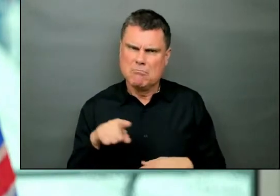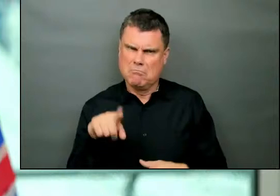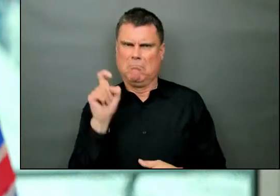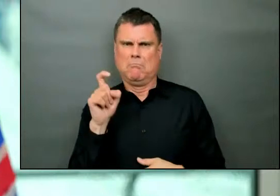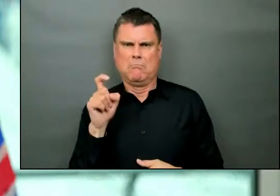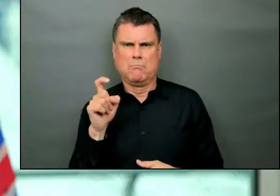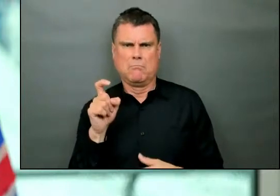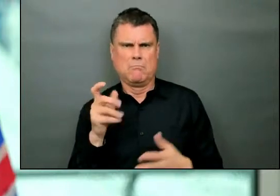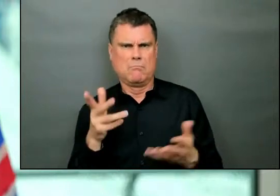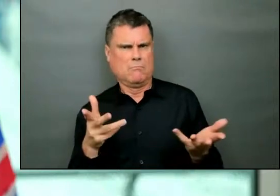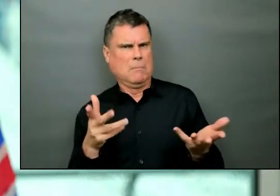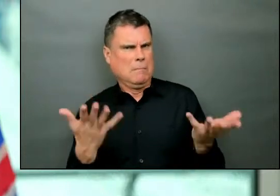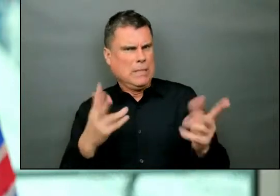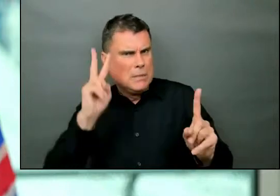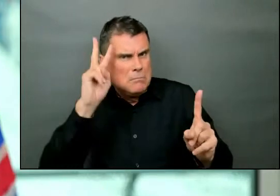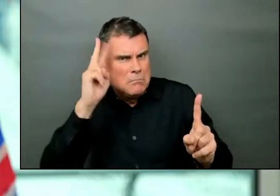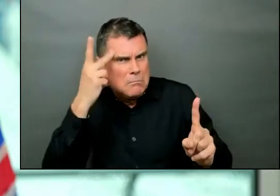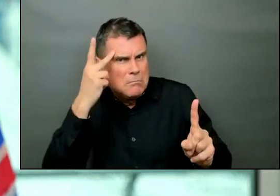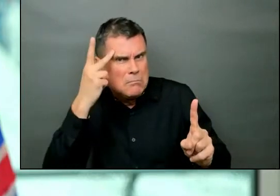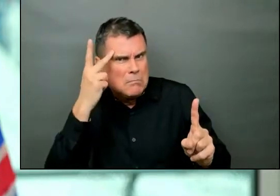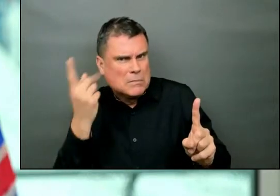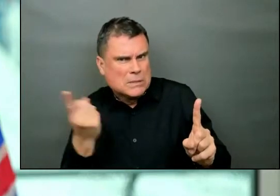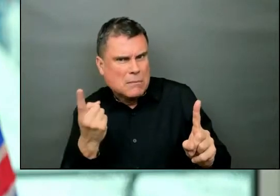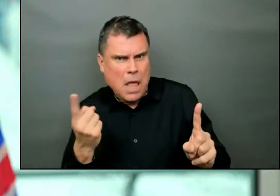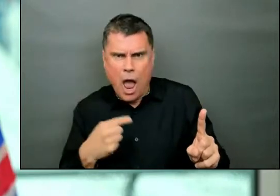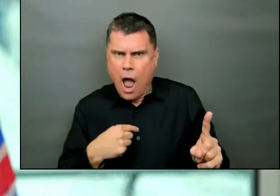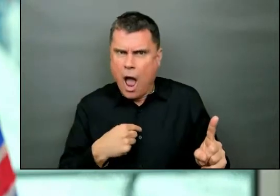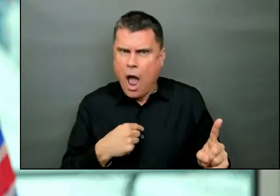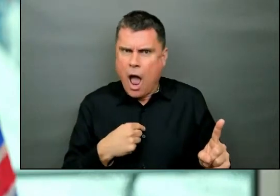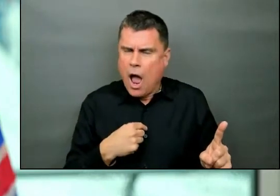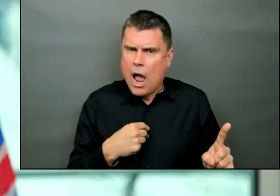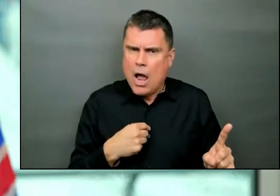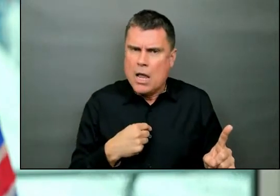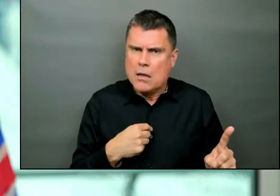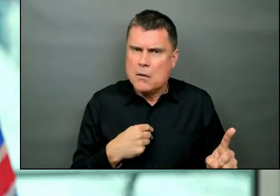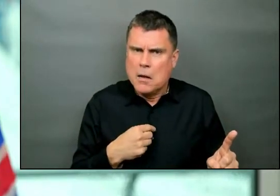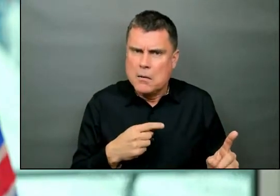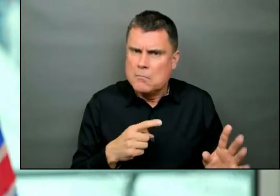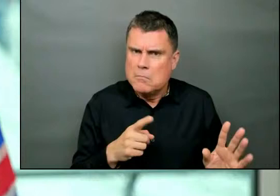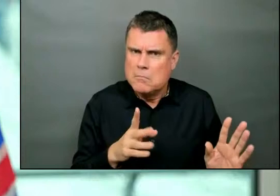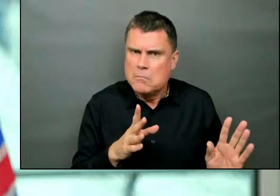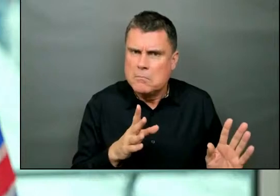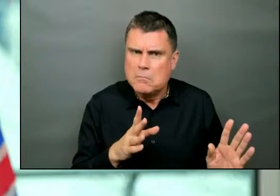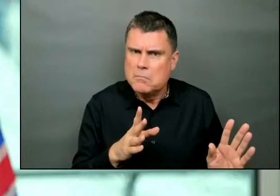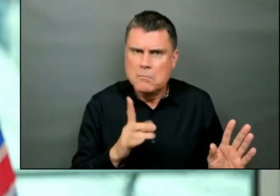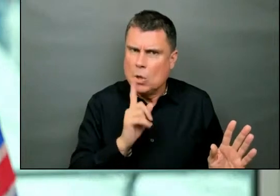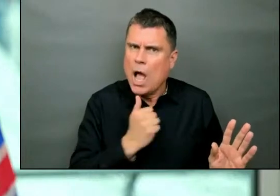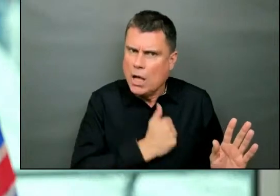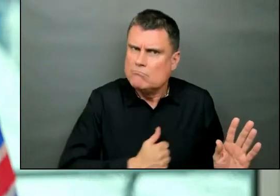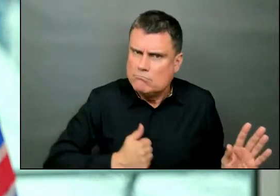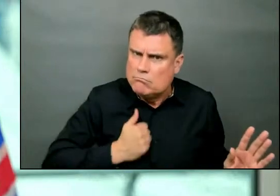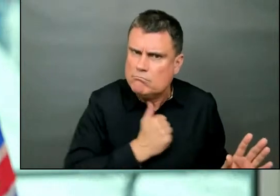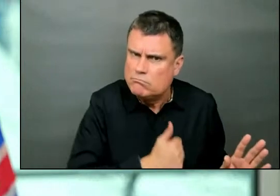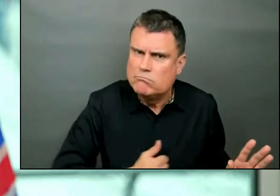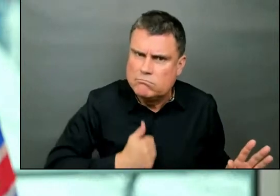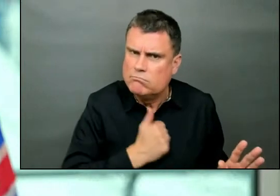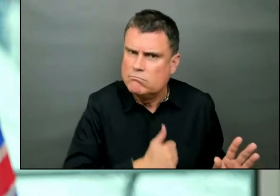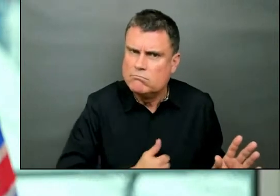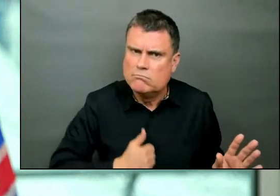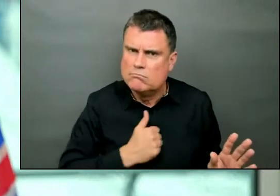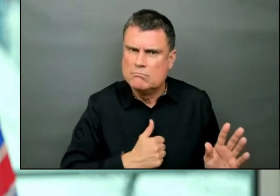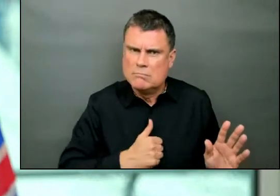I do absolutely regret that my submission to the Police Act Special Committee, which is what it was, it's a Police Act Special Committee looking